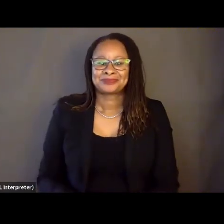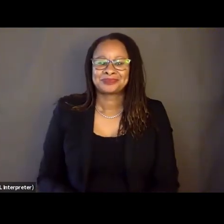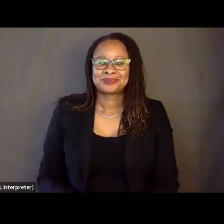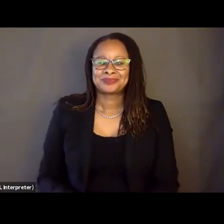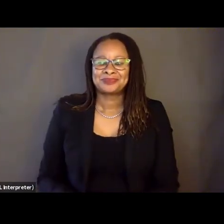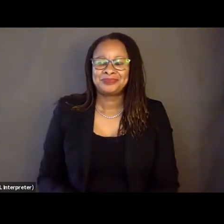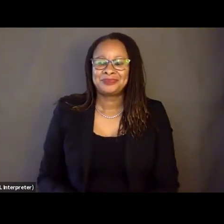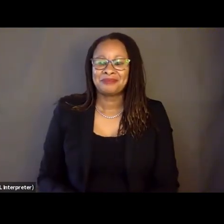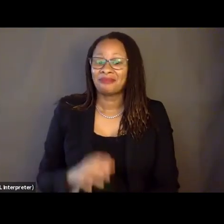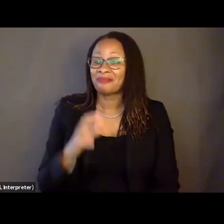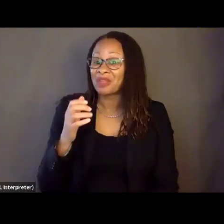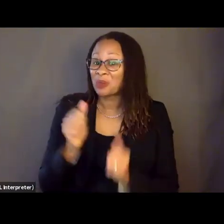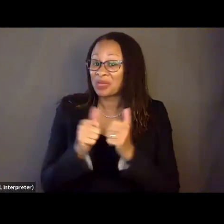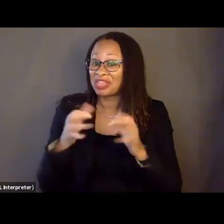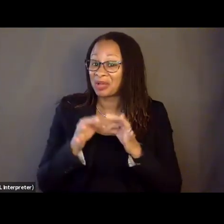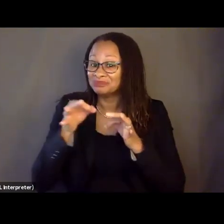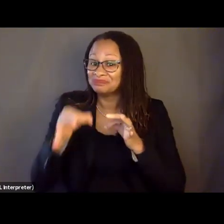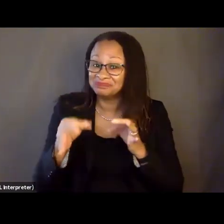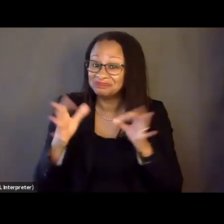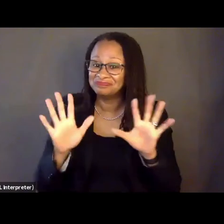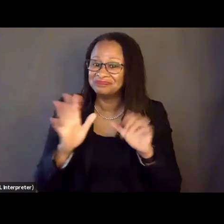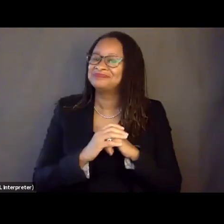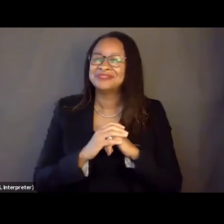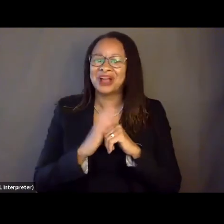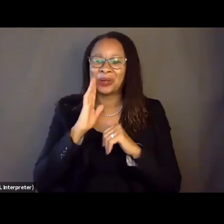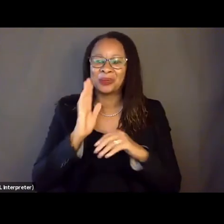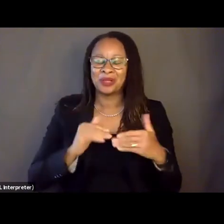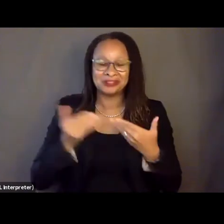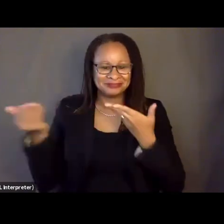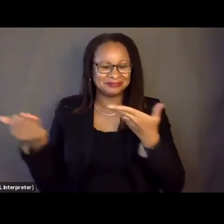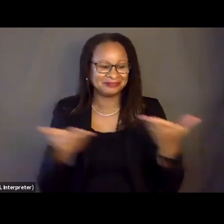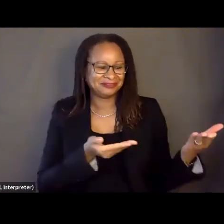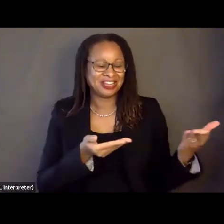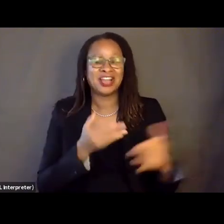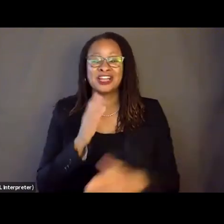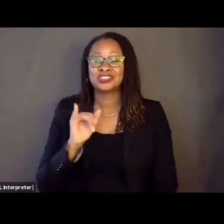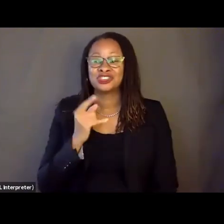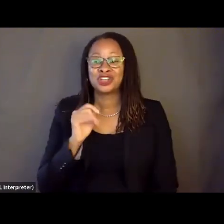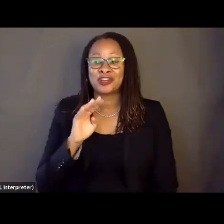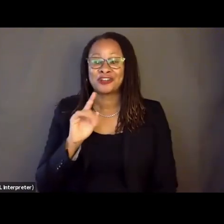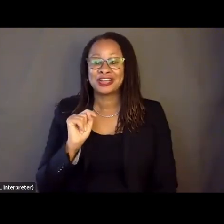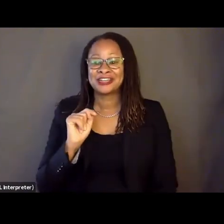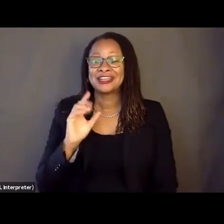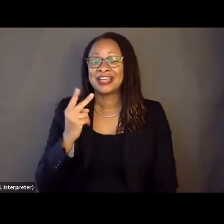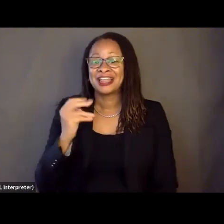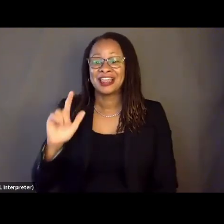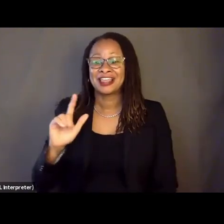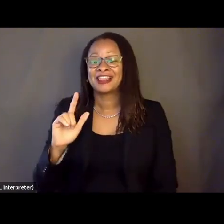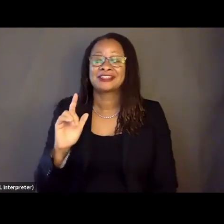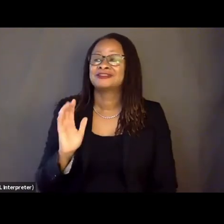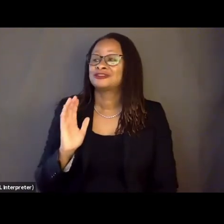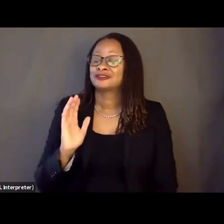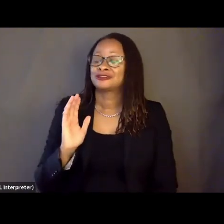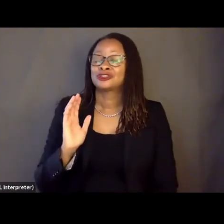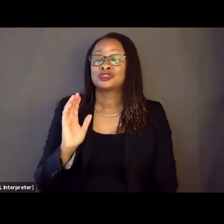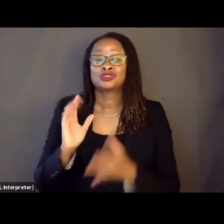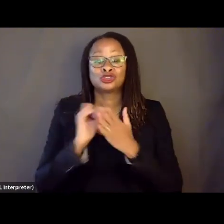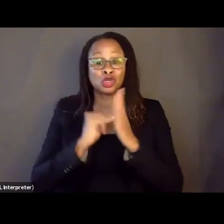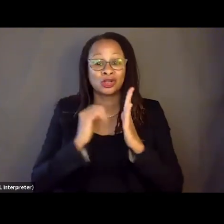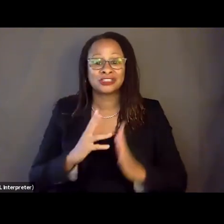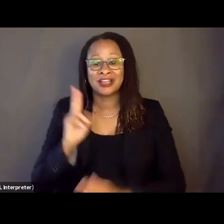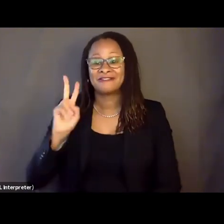And without any further ado, I'm going to hand it over to Jarrett Hill, journalist and Vice President of